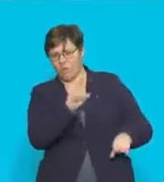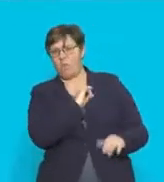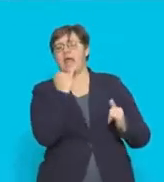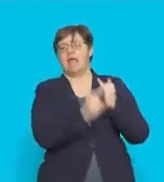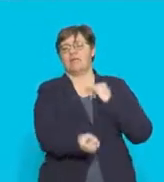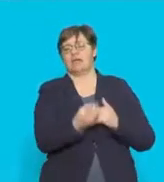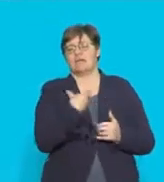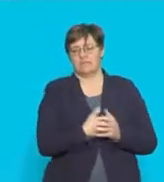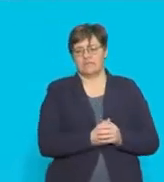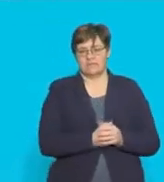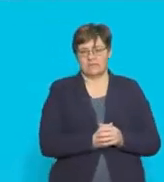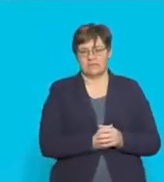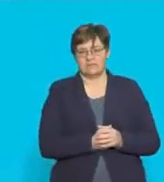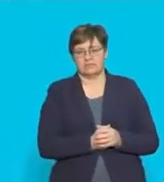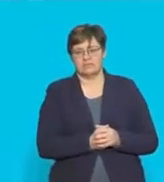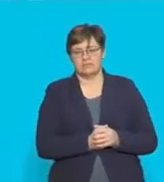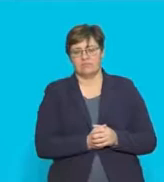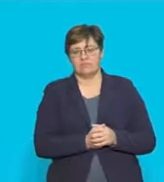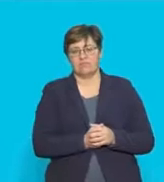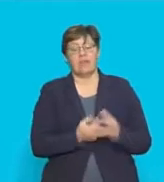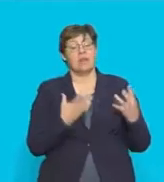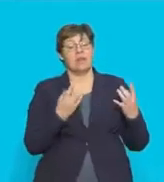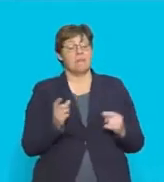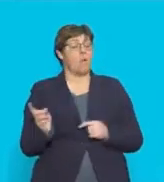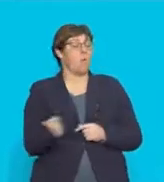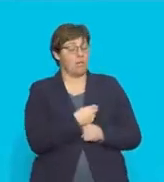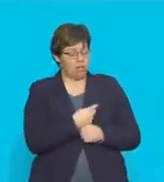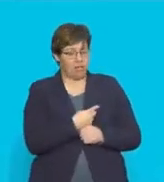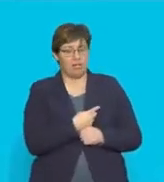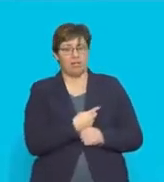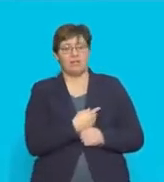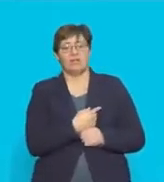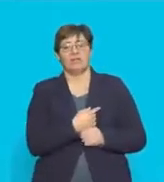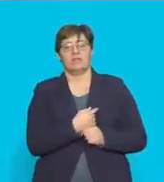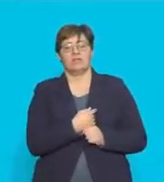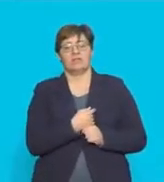bit, right? All the numbers we said, they cannot be